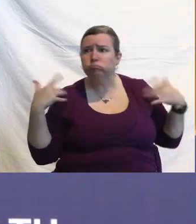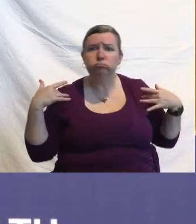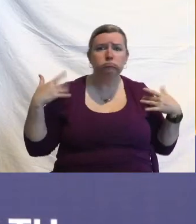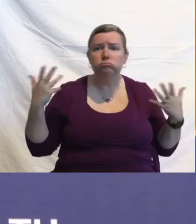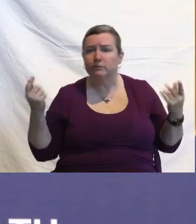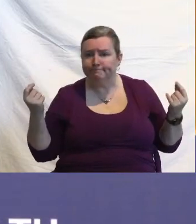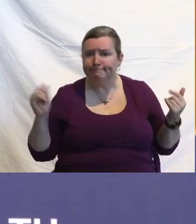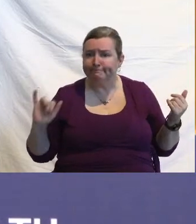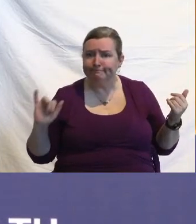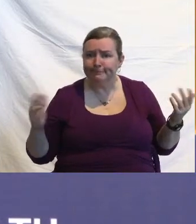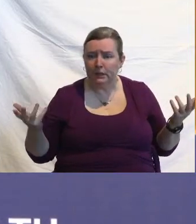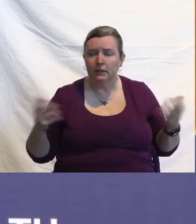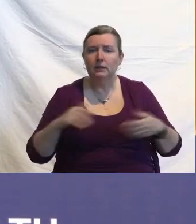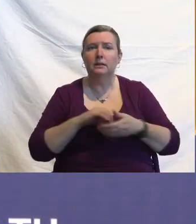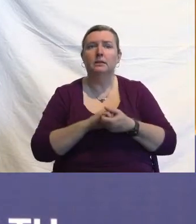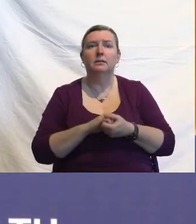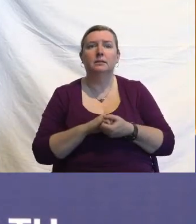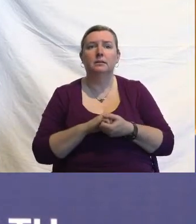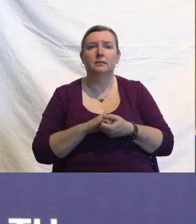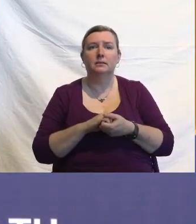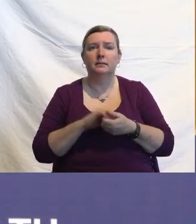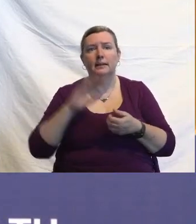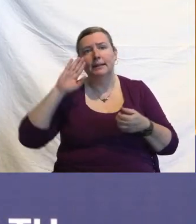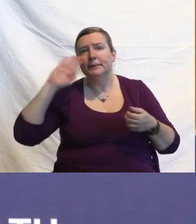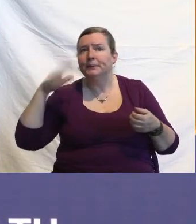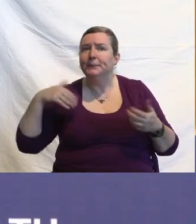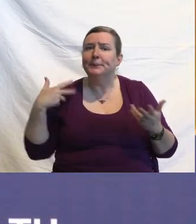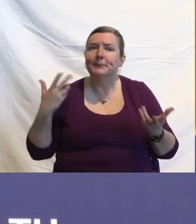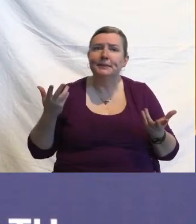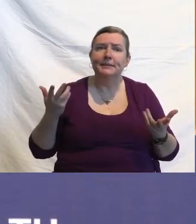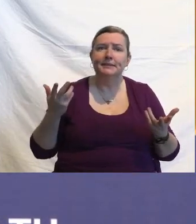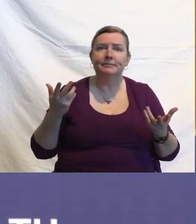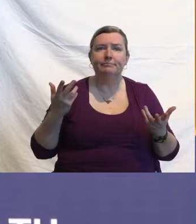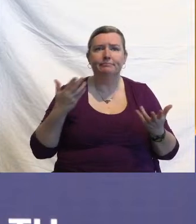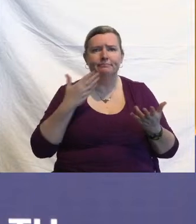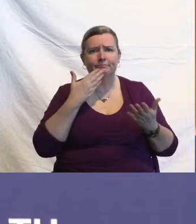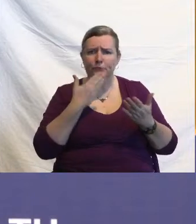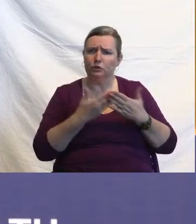Essex County over the past 5 days, again, doing it unlike anybody else.